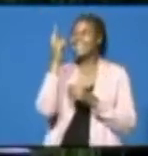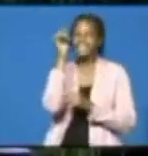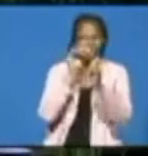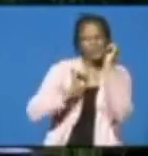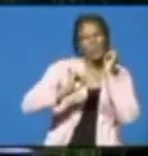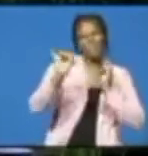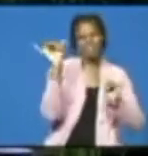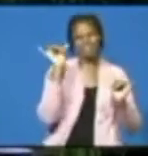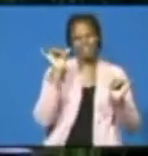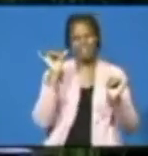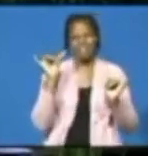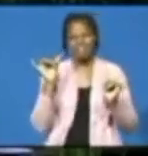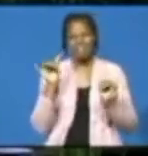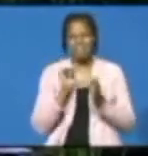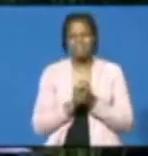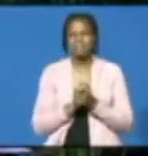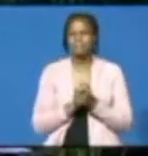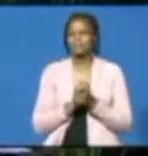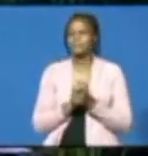eternal.